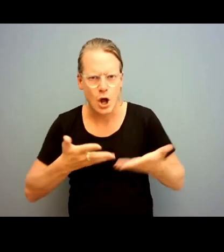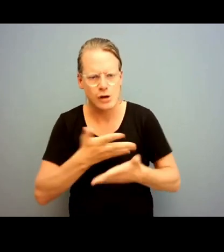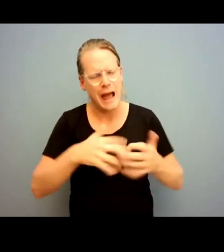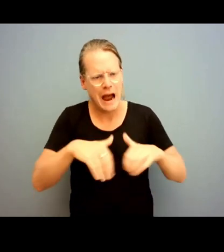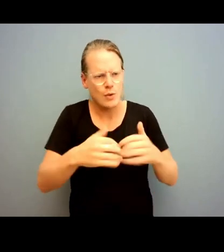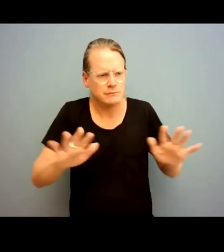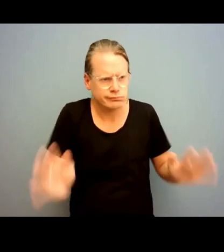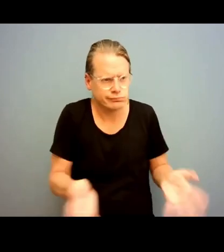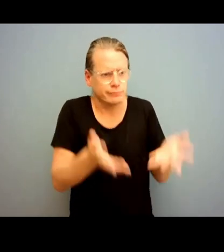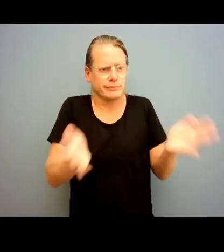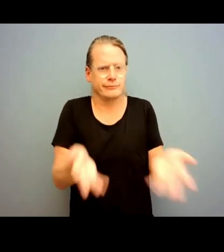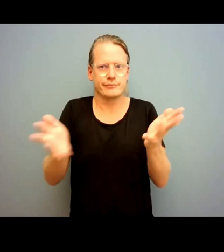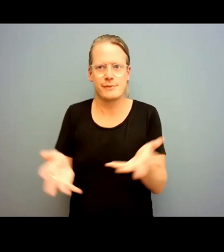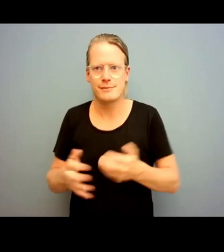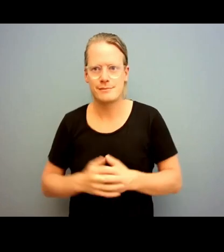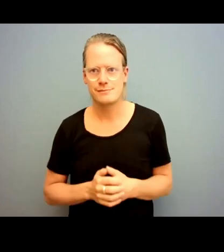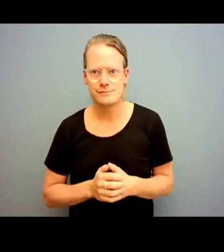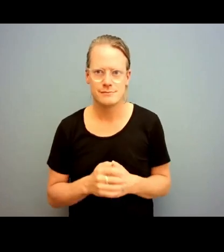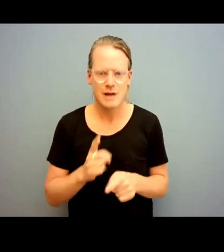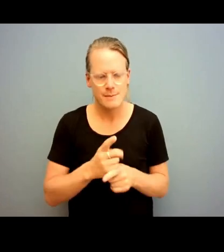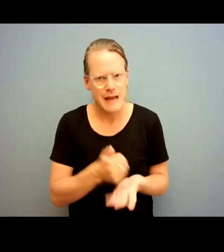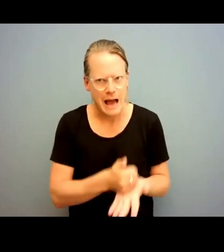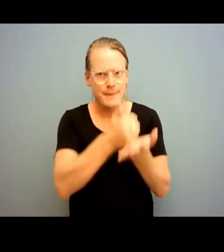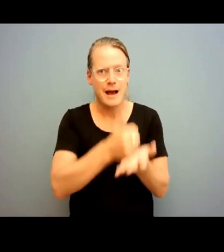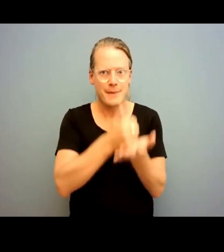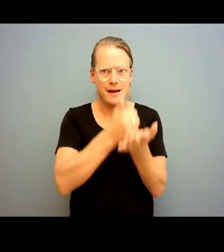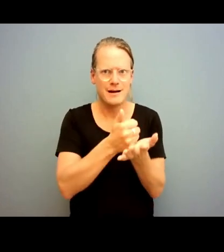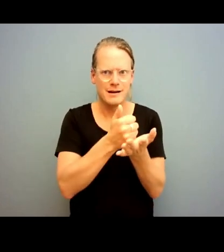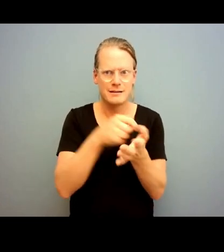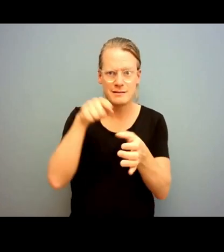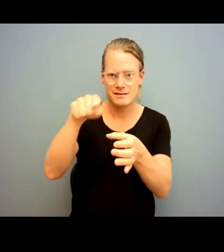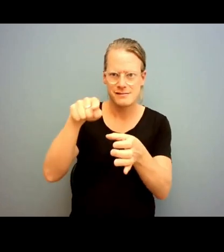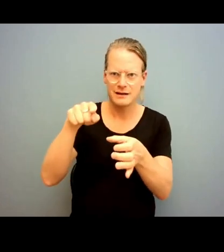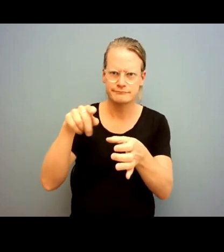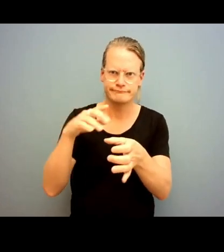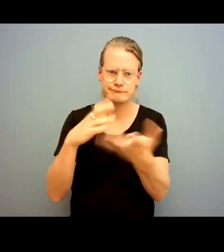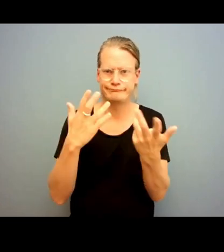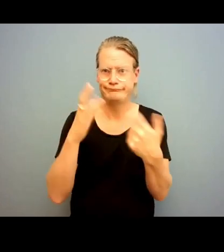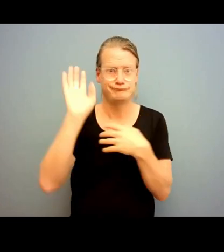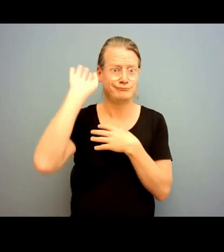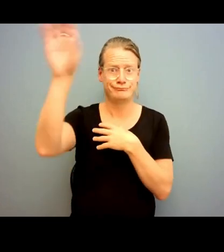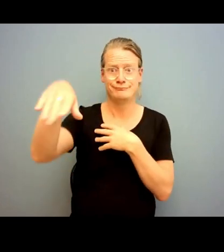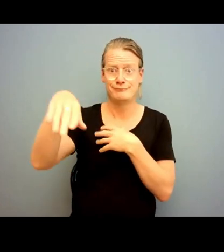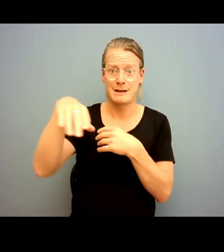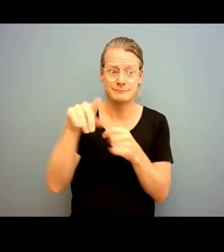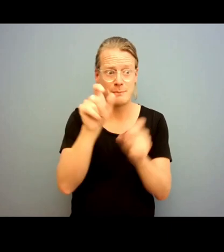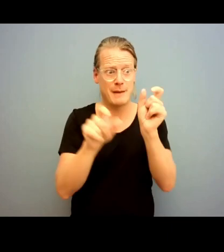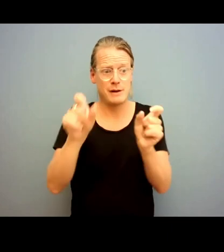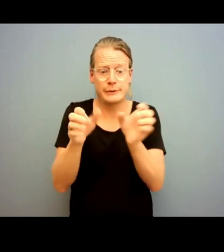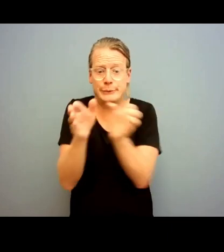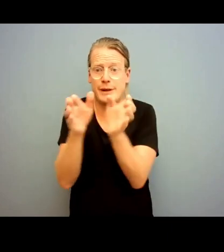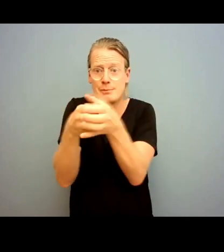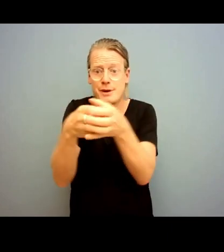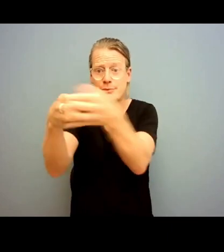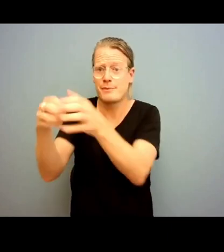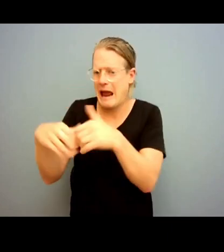sparsely populated area, with special regards to culture and language sensitive service